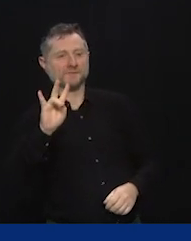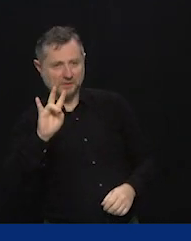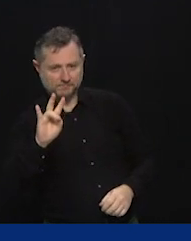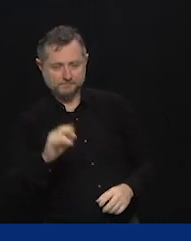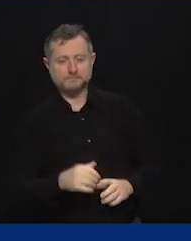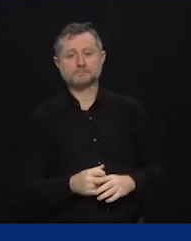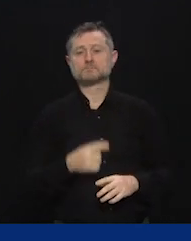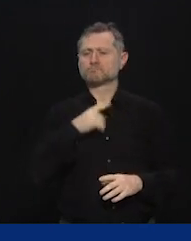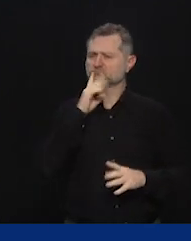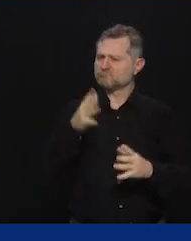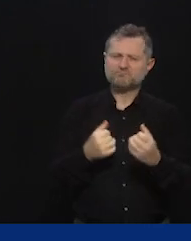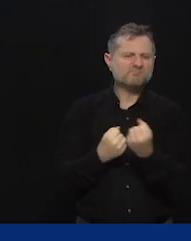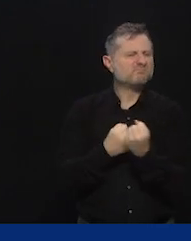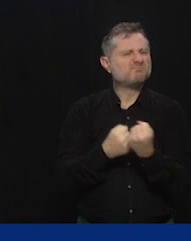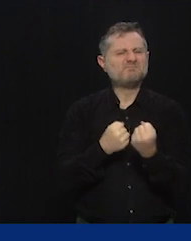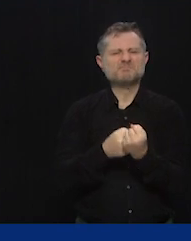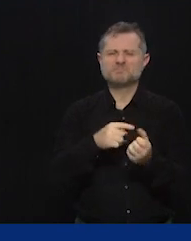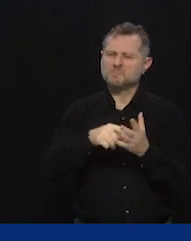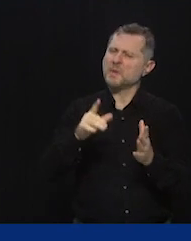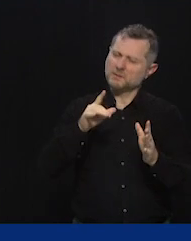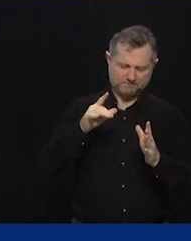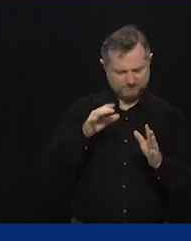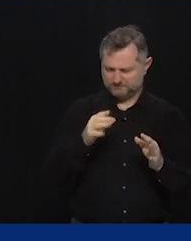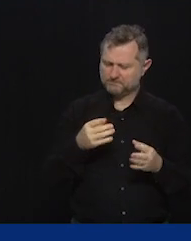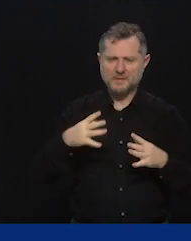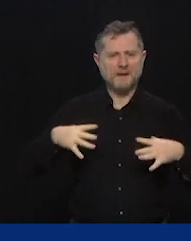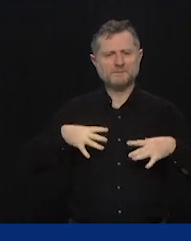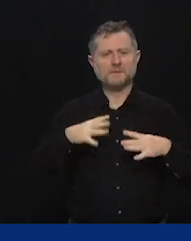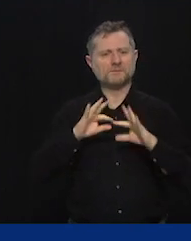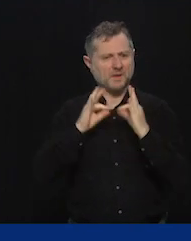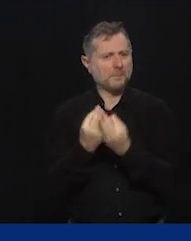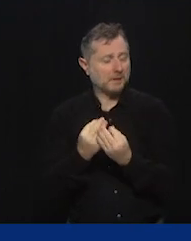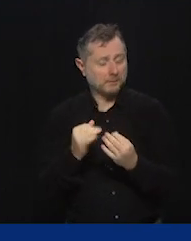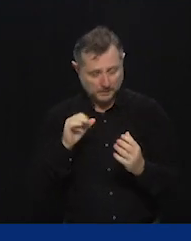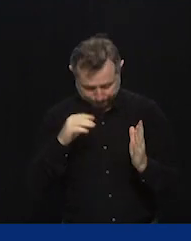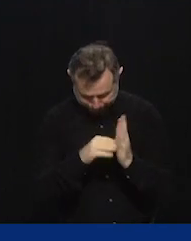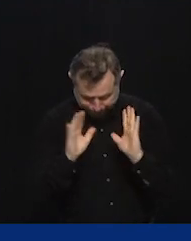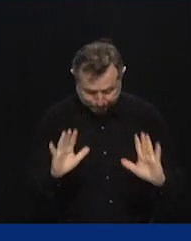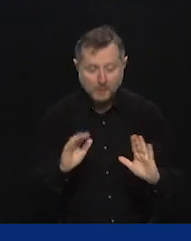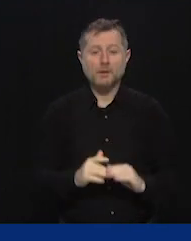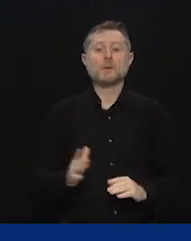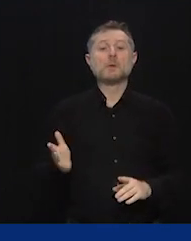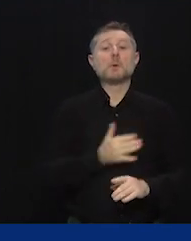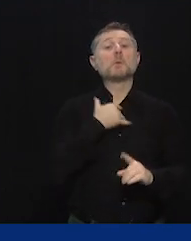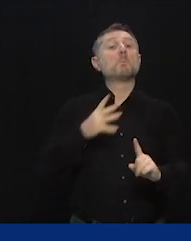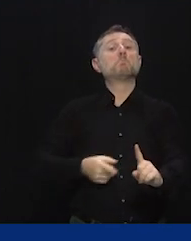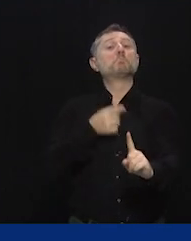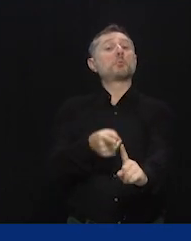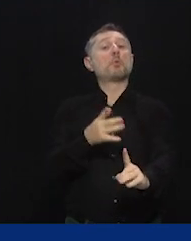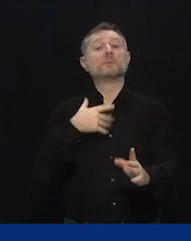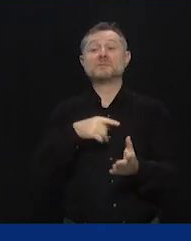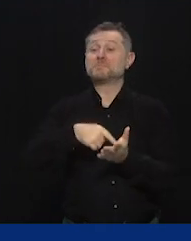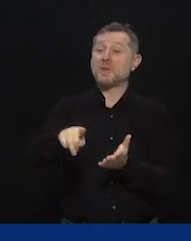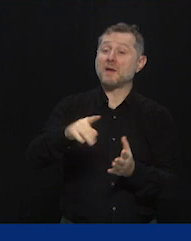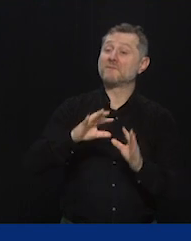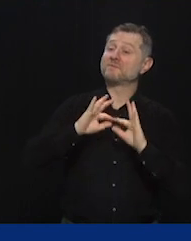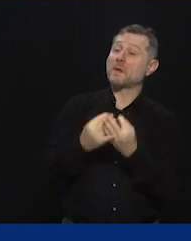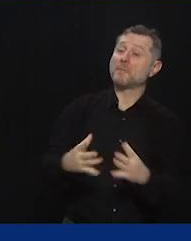and we wish her well. So, paid family leave. This is personal. It